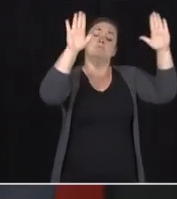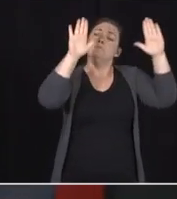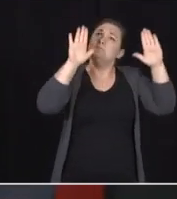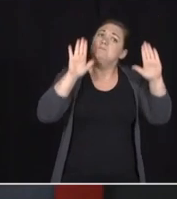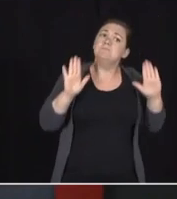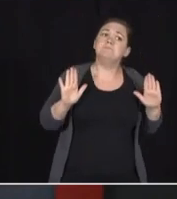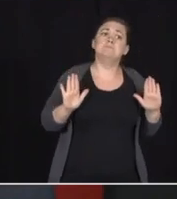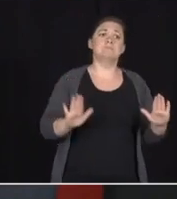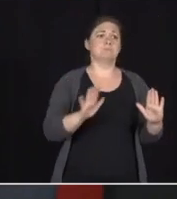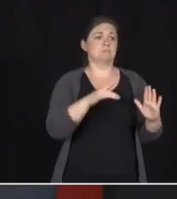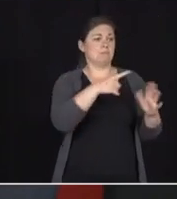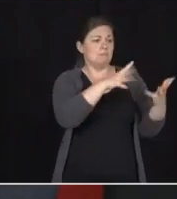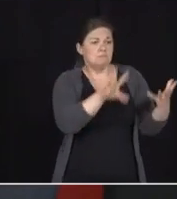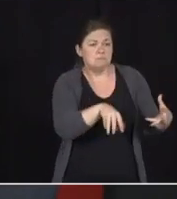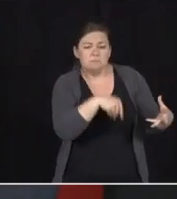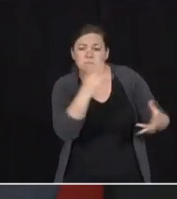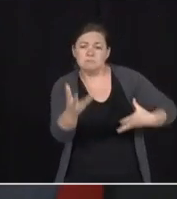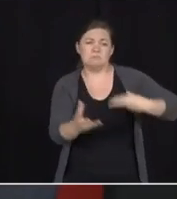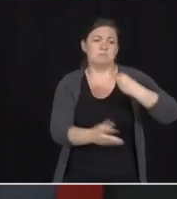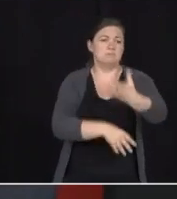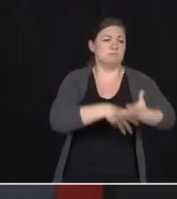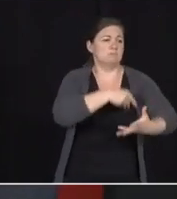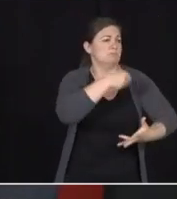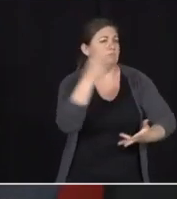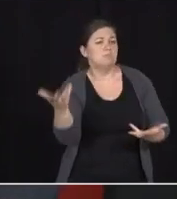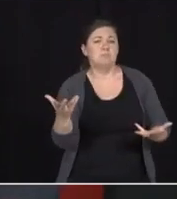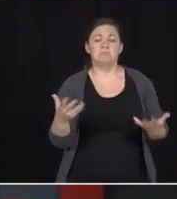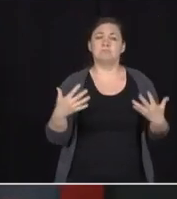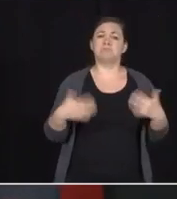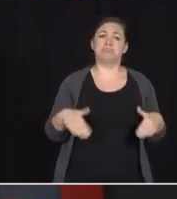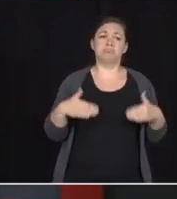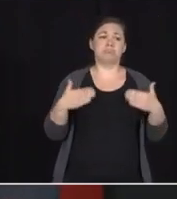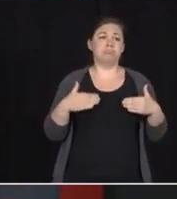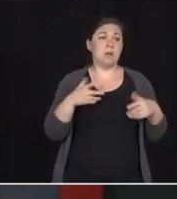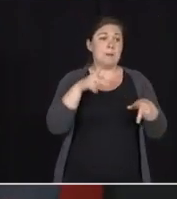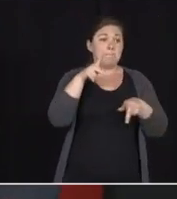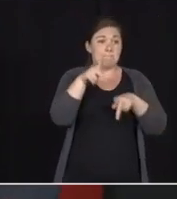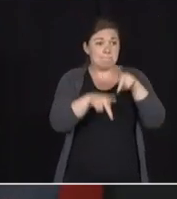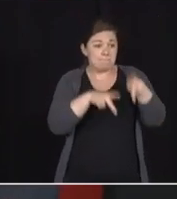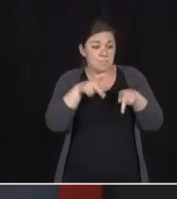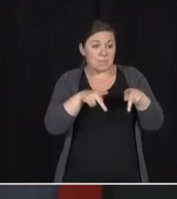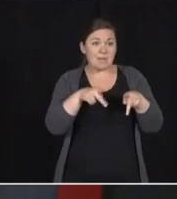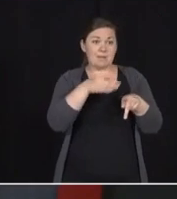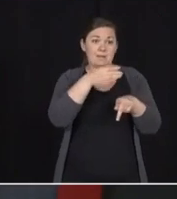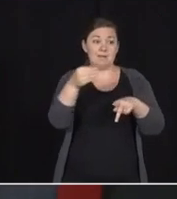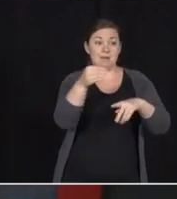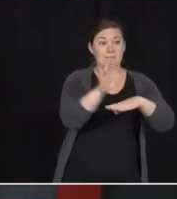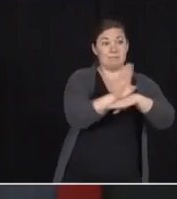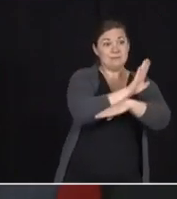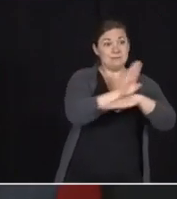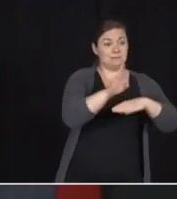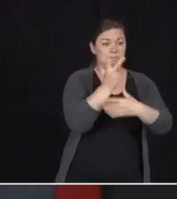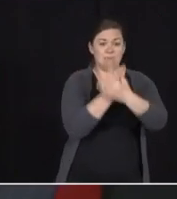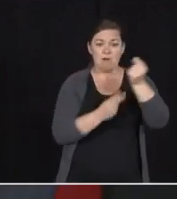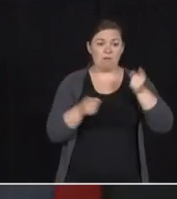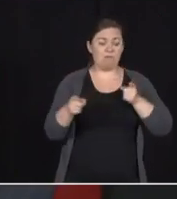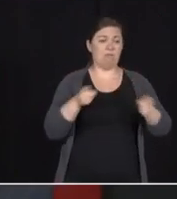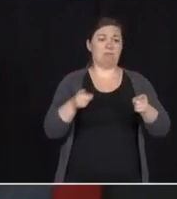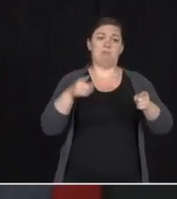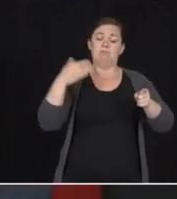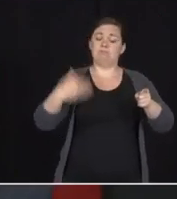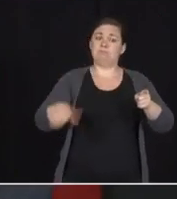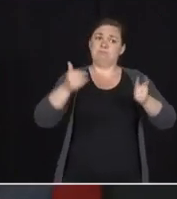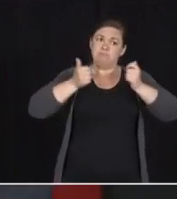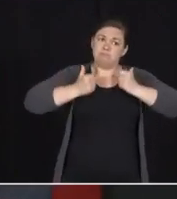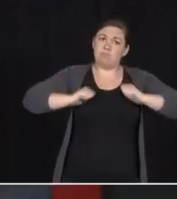to COVID-19. People and businesses have made tremendous sacrifices to contain the virus by